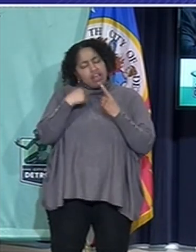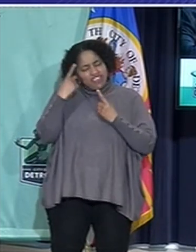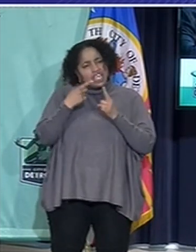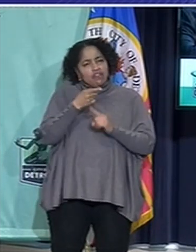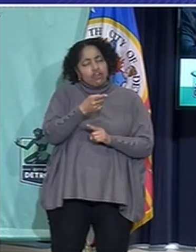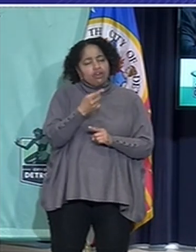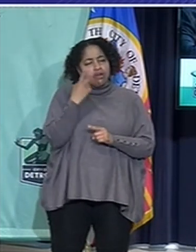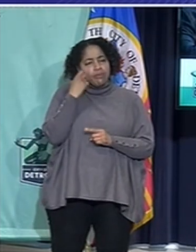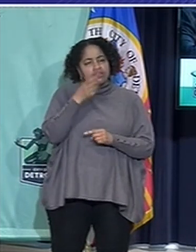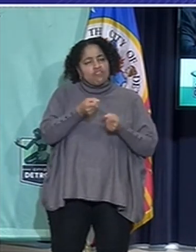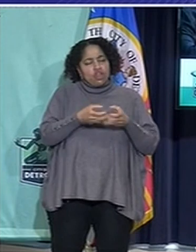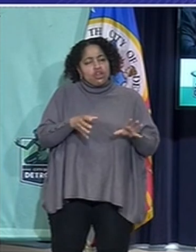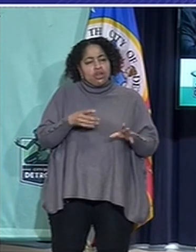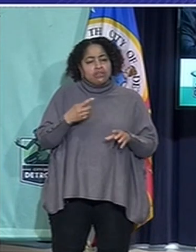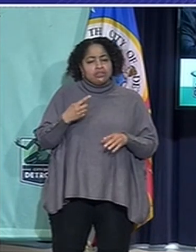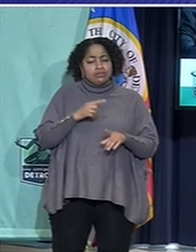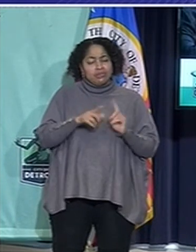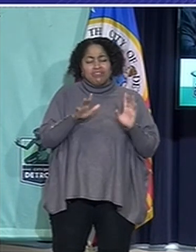ask, I ask every day,